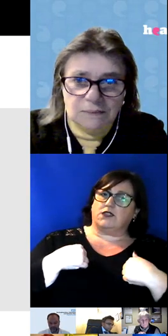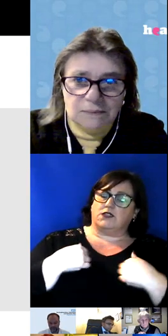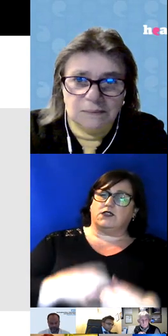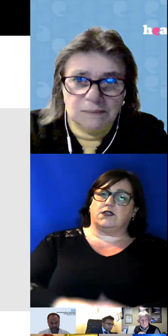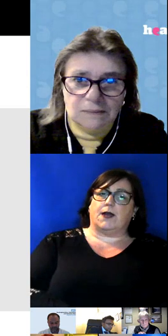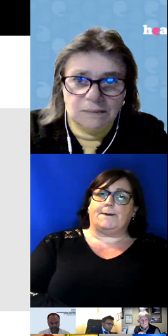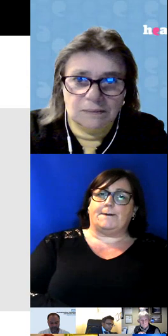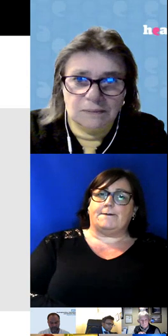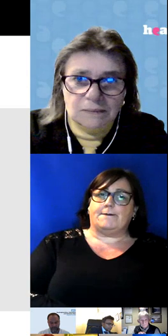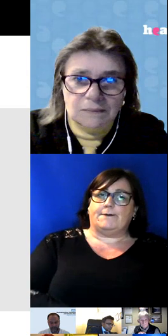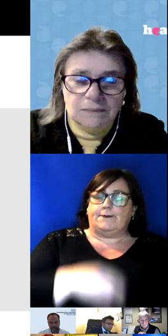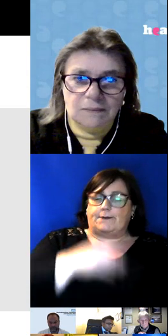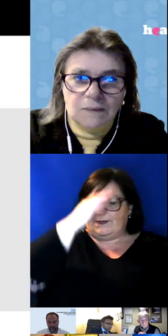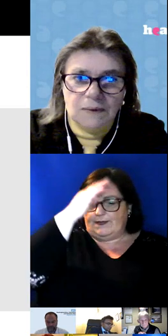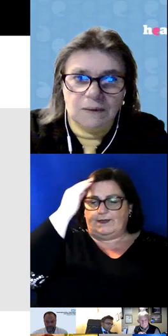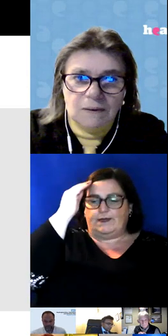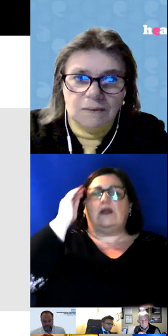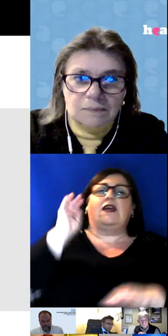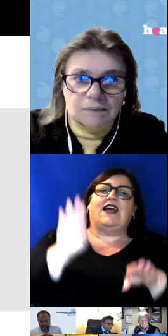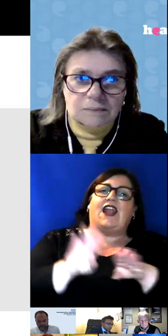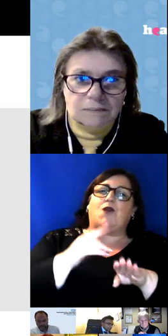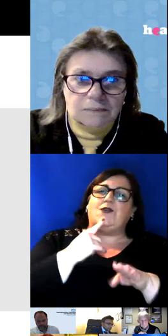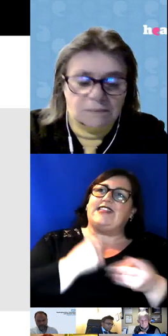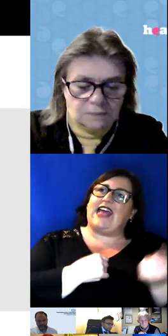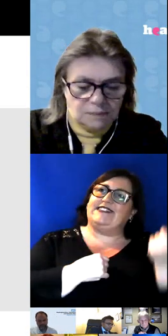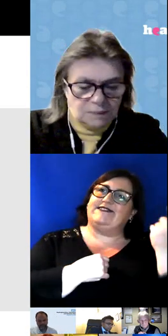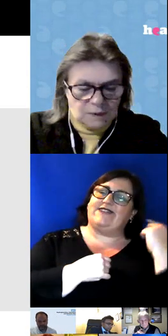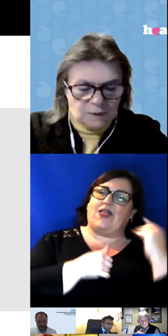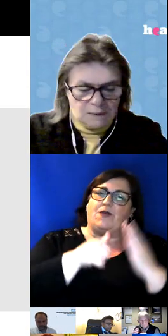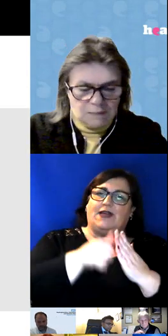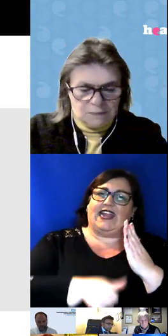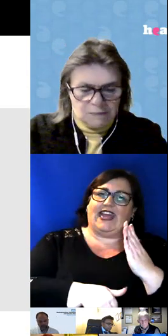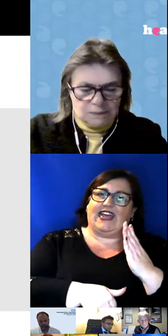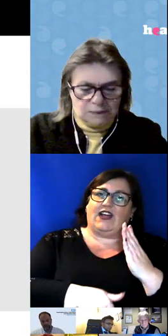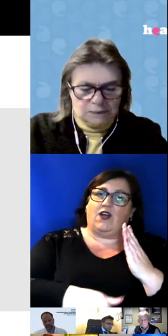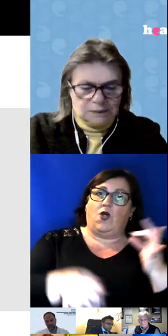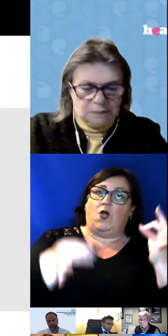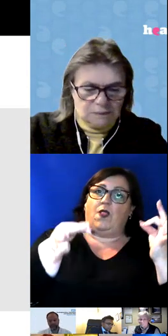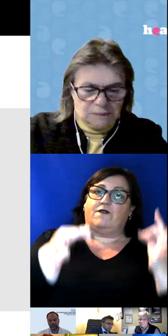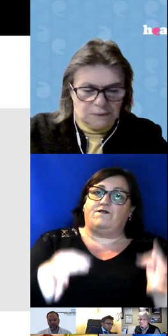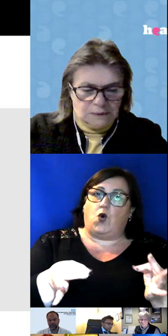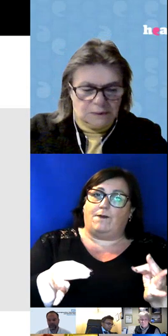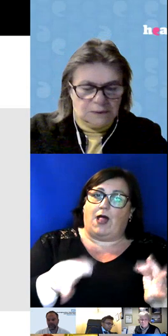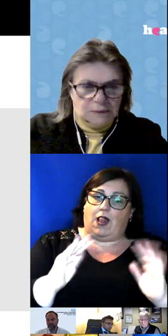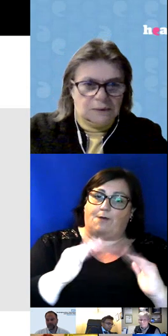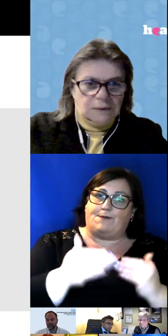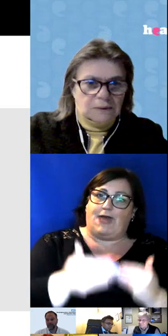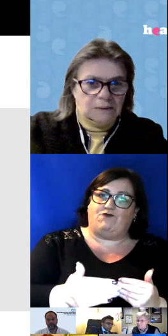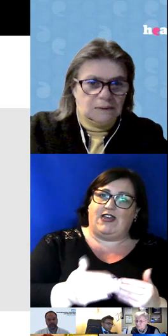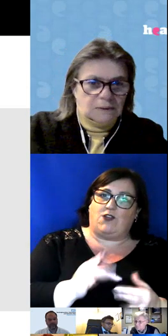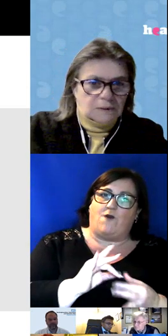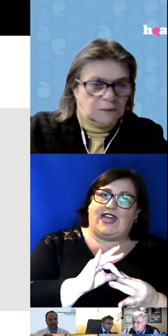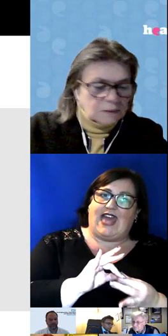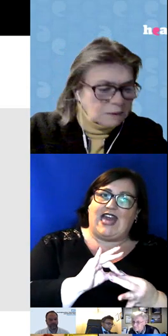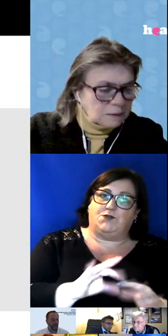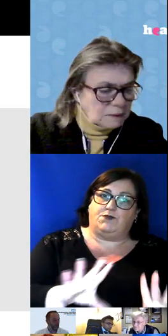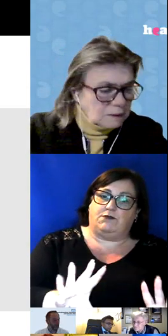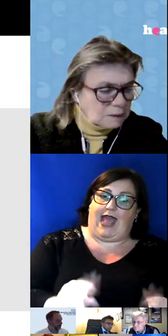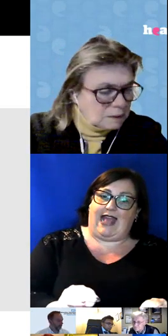As we said at the beginning, we're in a formal period of engagement. That formal period of engagement will end on